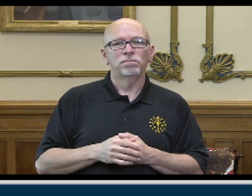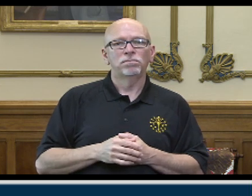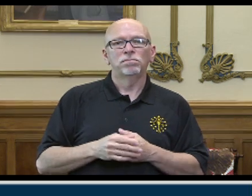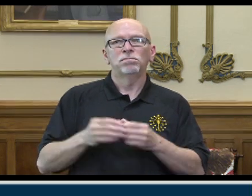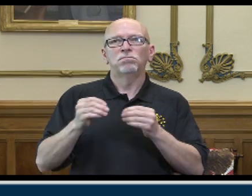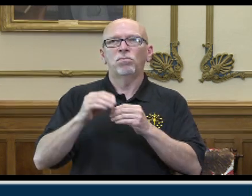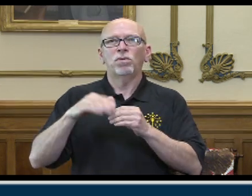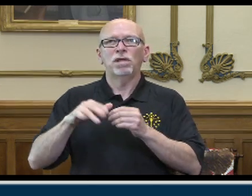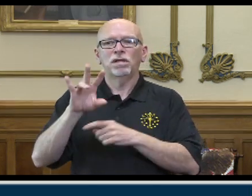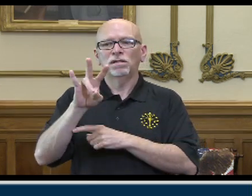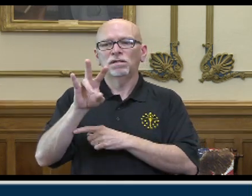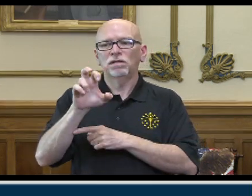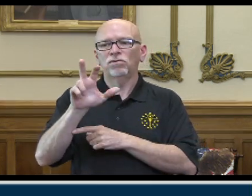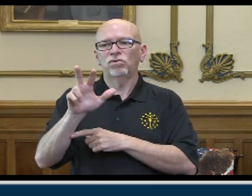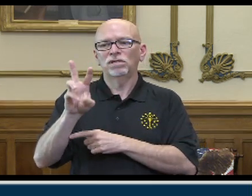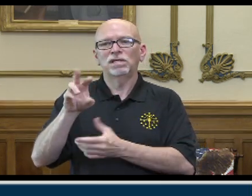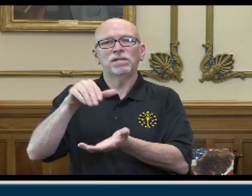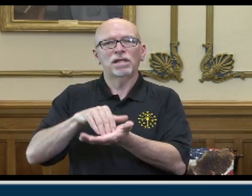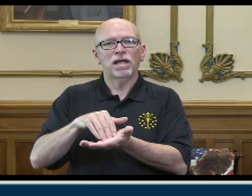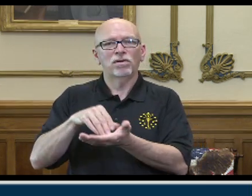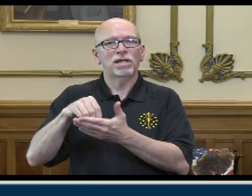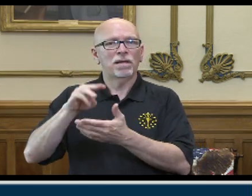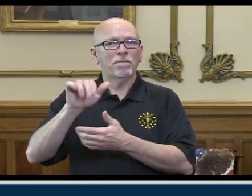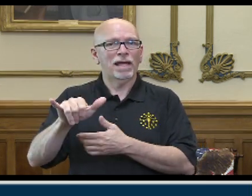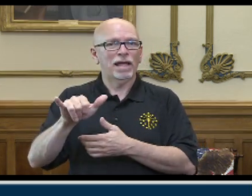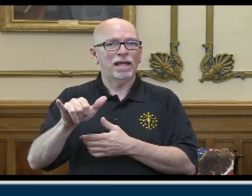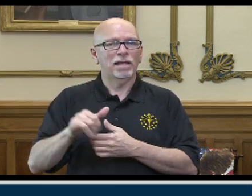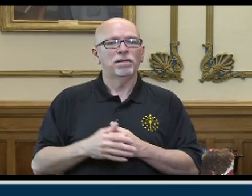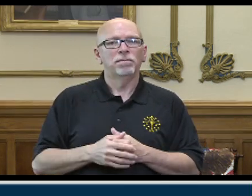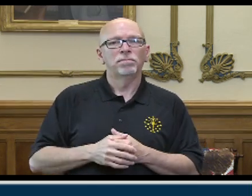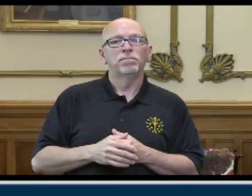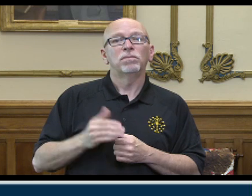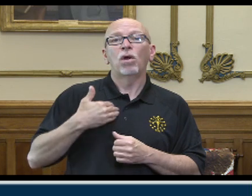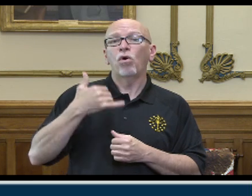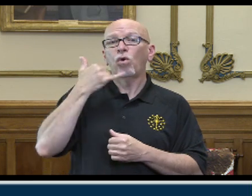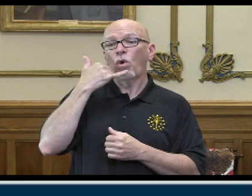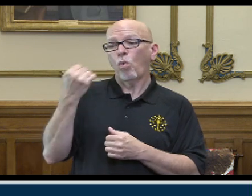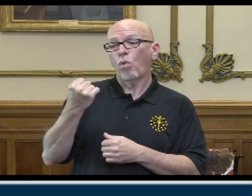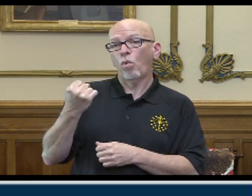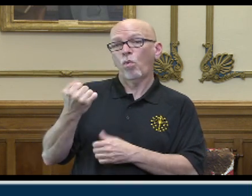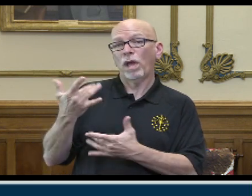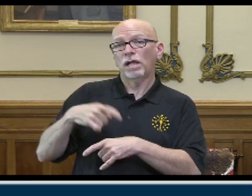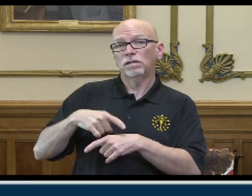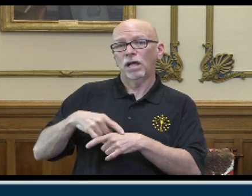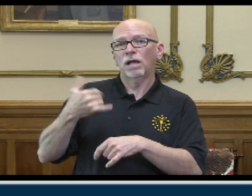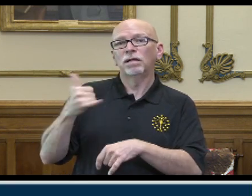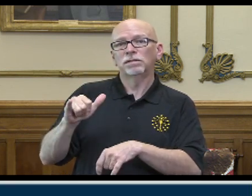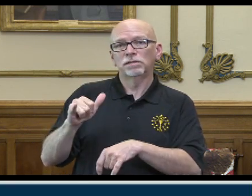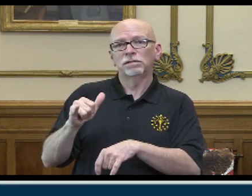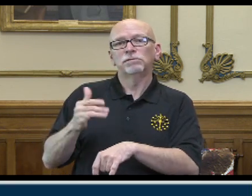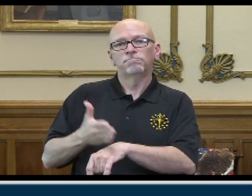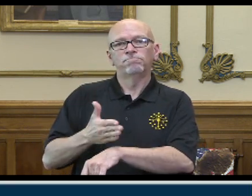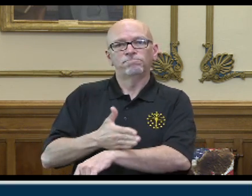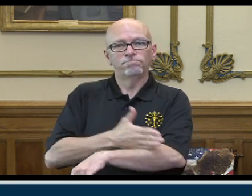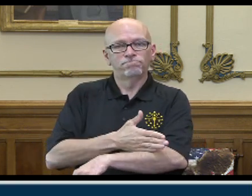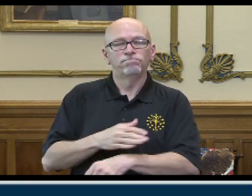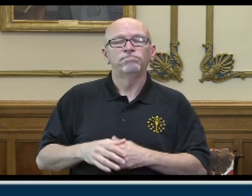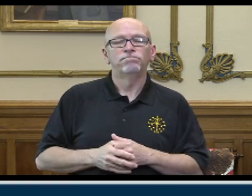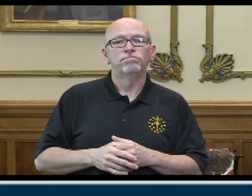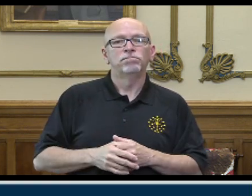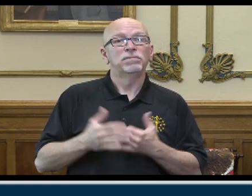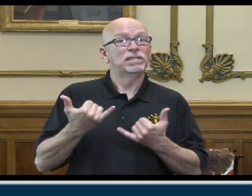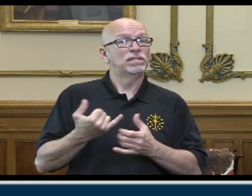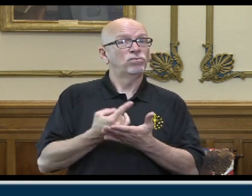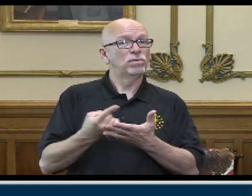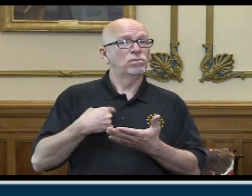over 736,000 in May. Our call wait time continues to progress. This week,